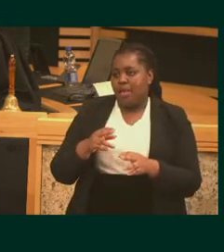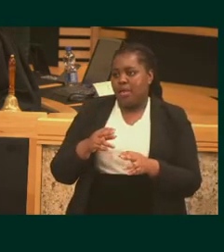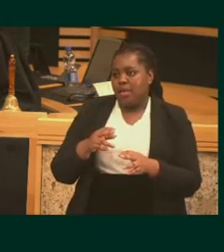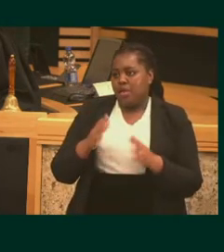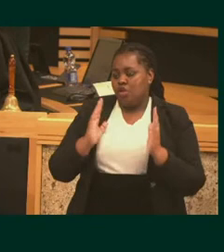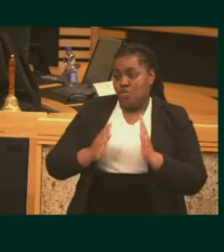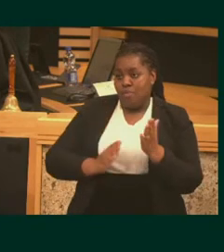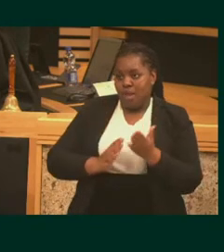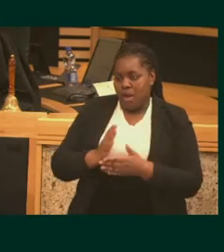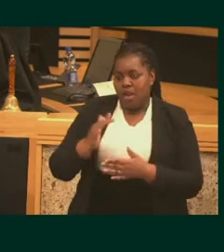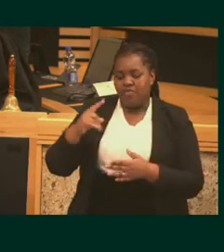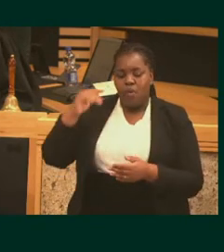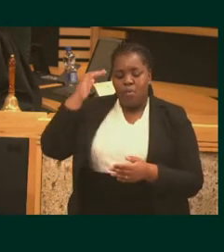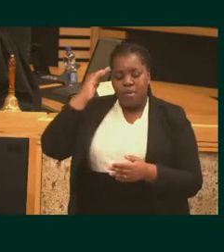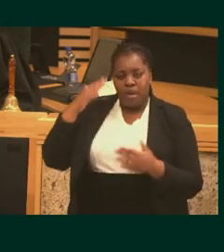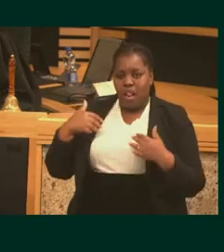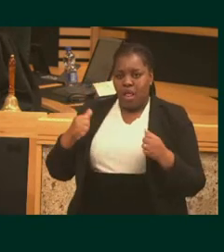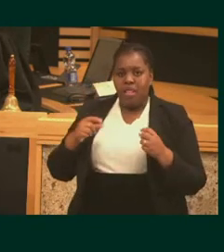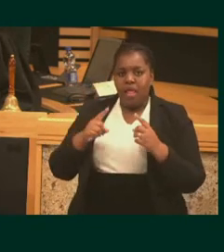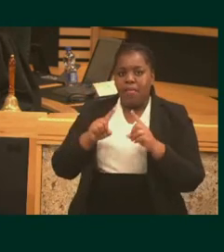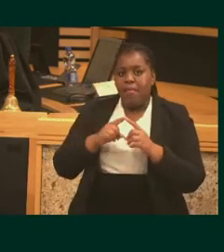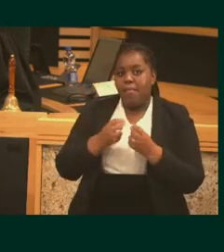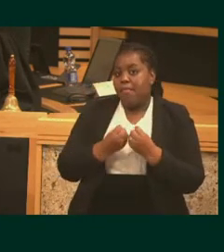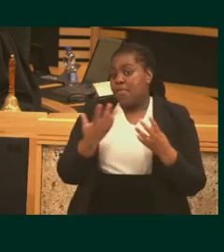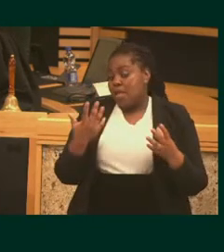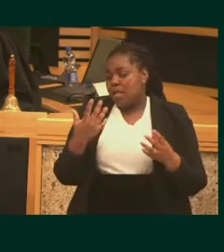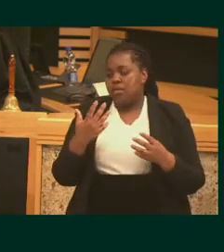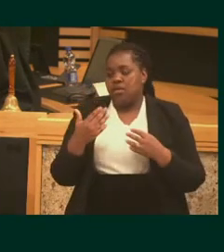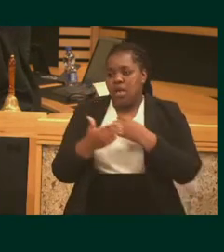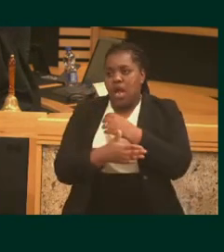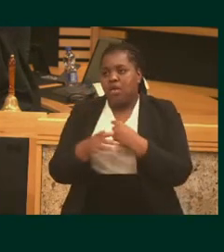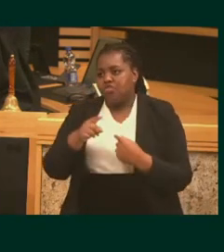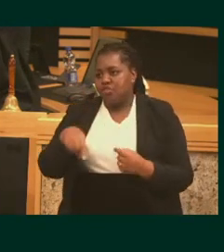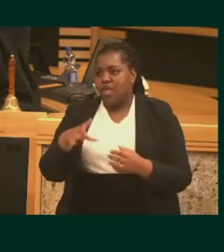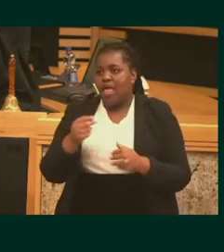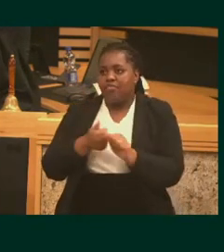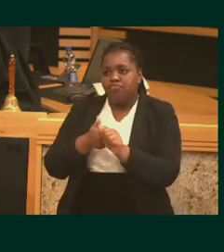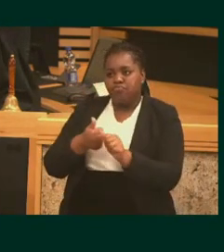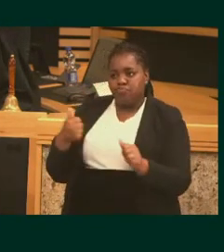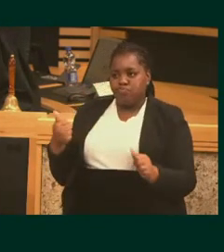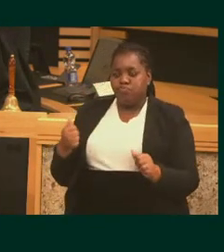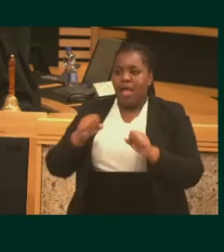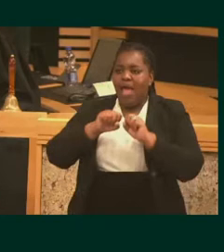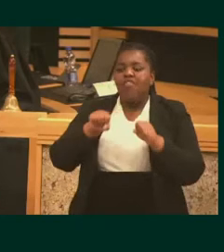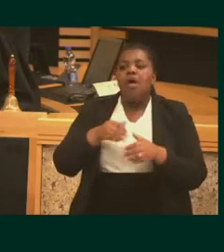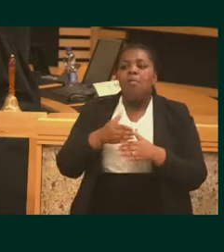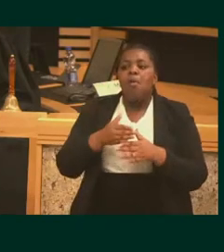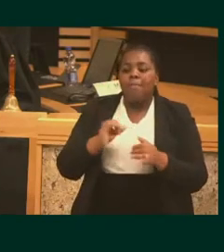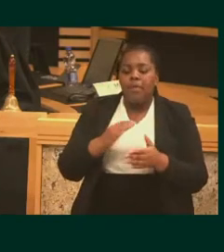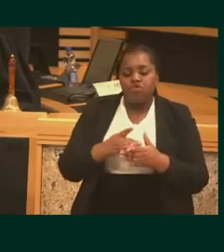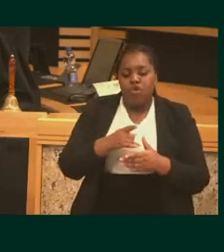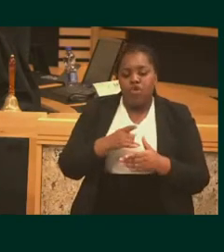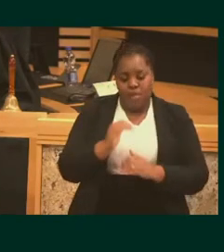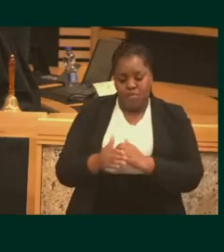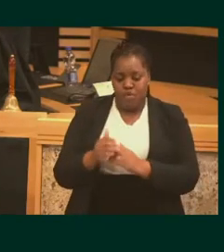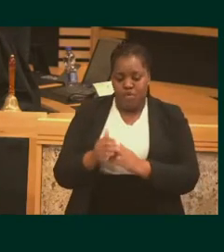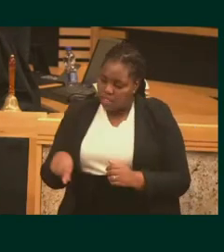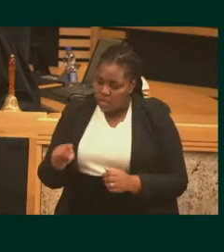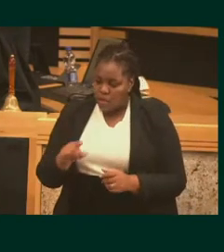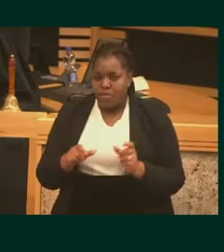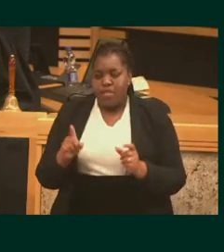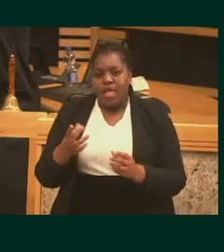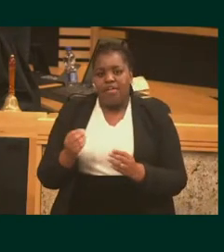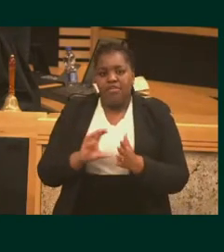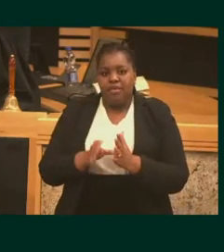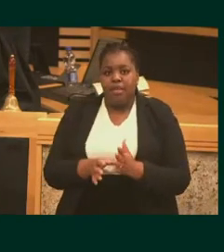mental health as many countries L lack the basic legal framework to protect those with a disability